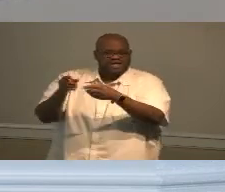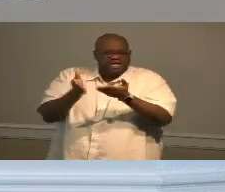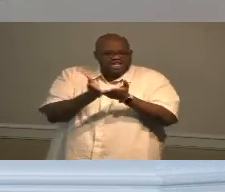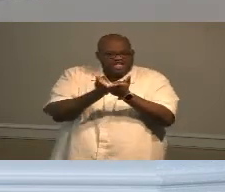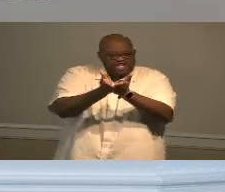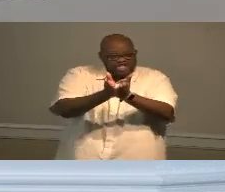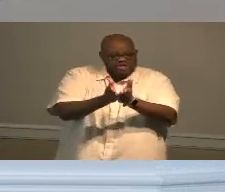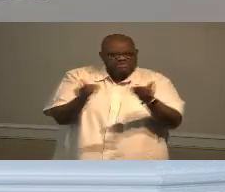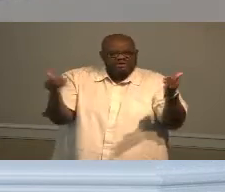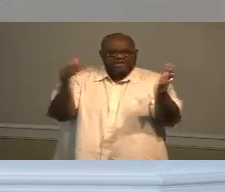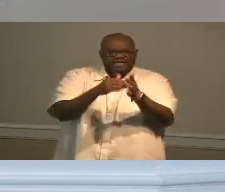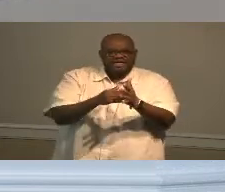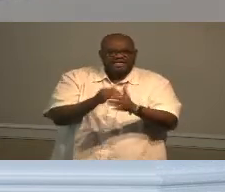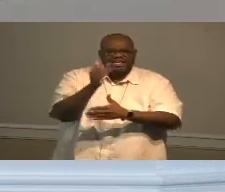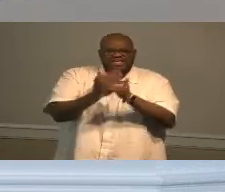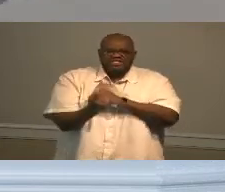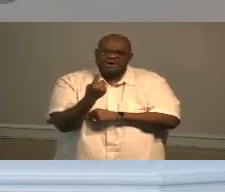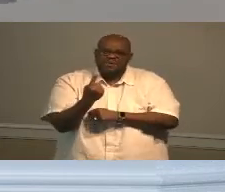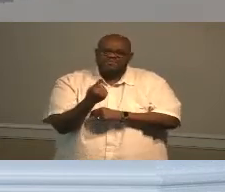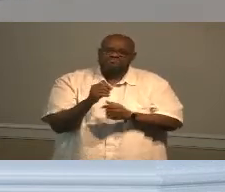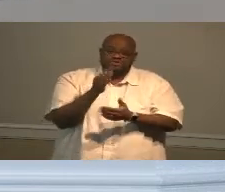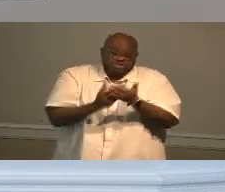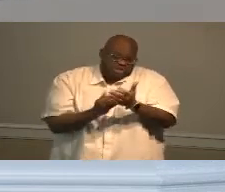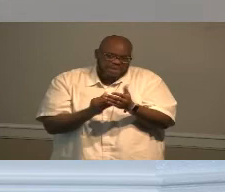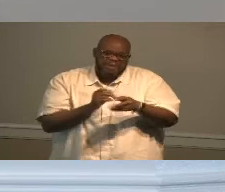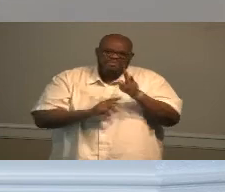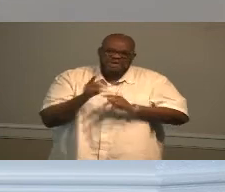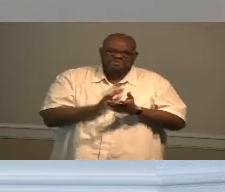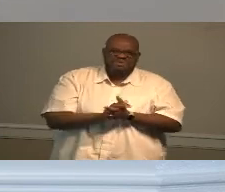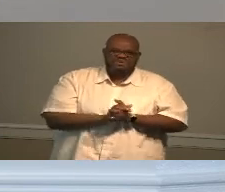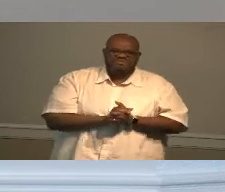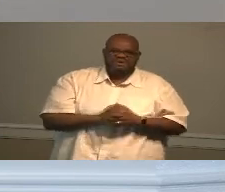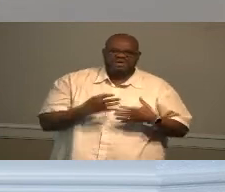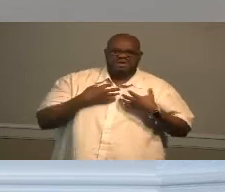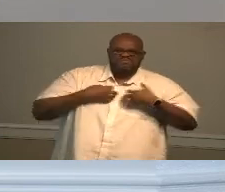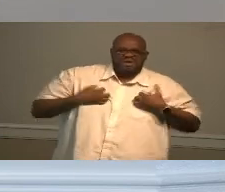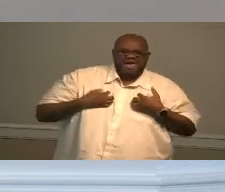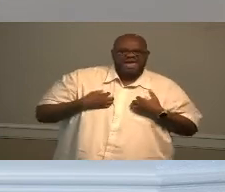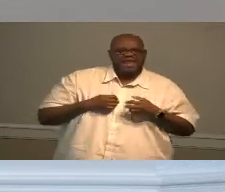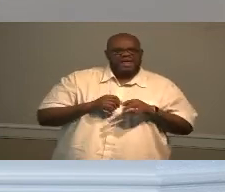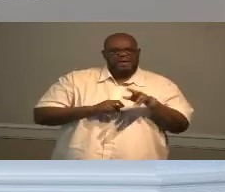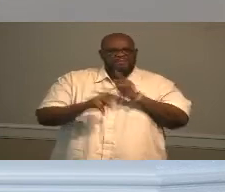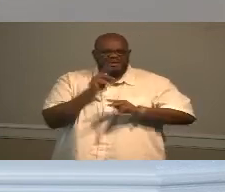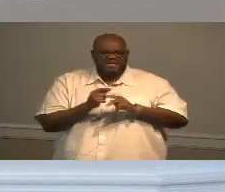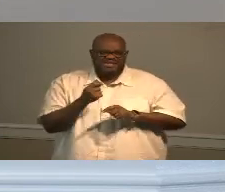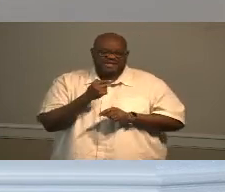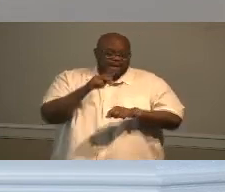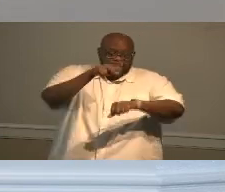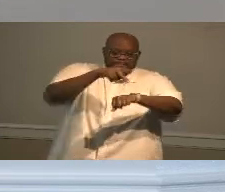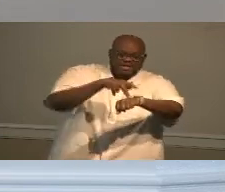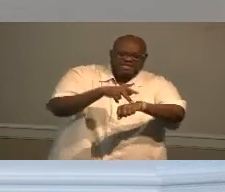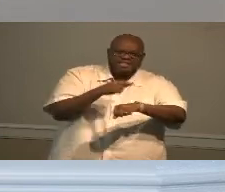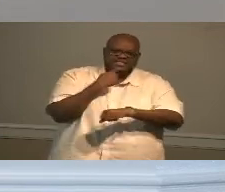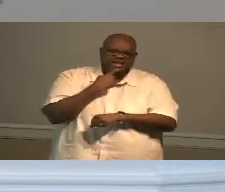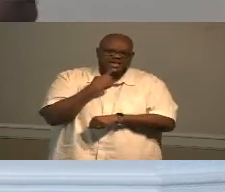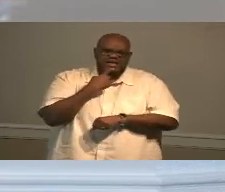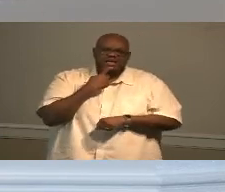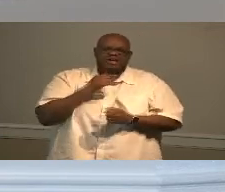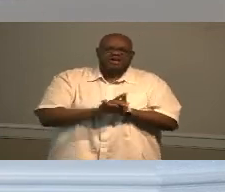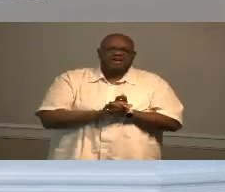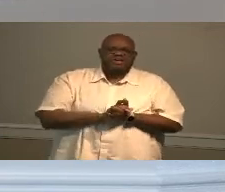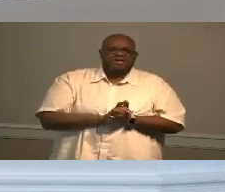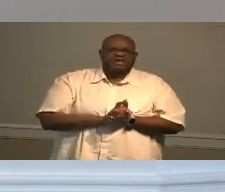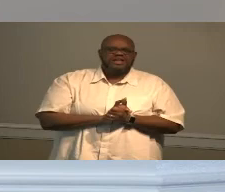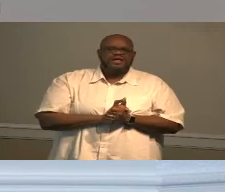Now, some people would get mad at Peter saying, you took your eyes off the prize, but you ought to affirm him, because at least he got out the